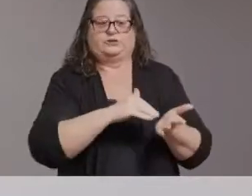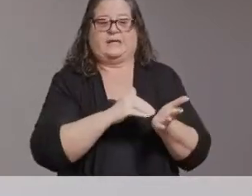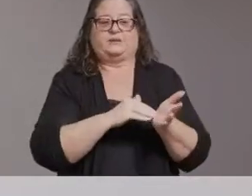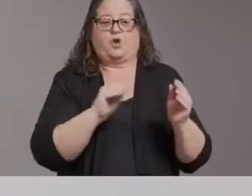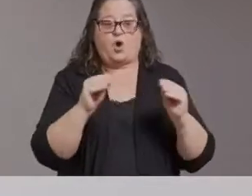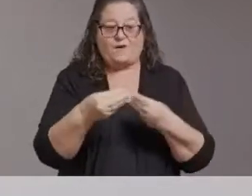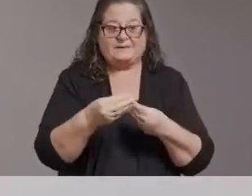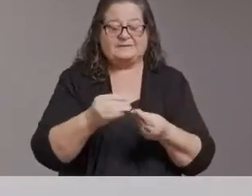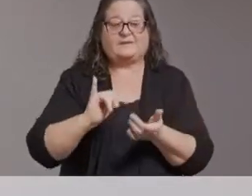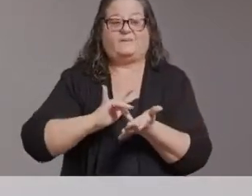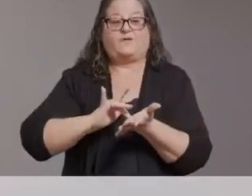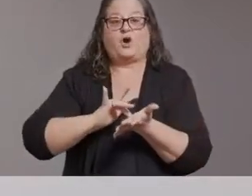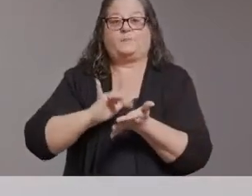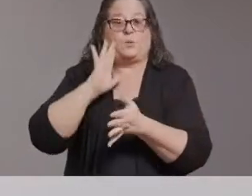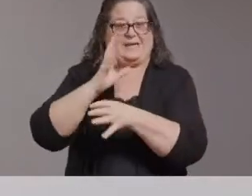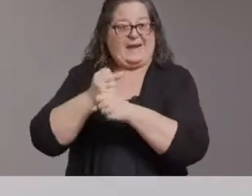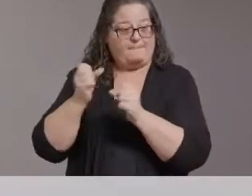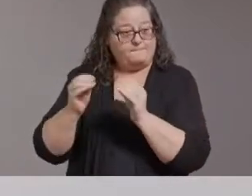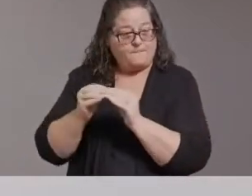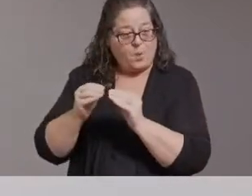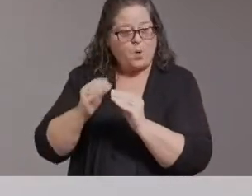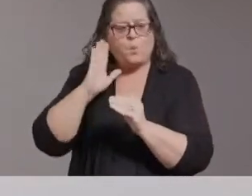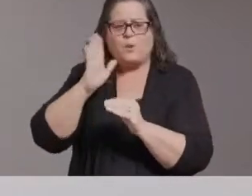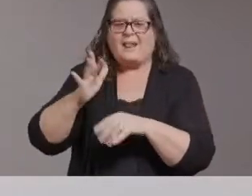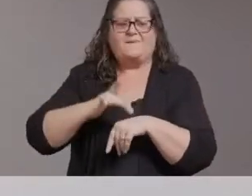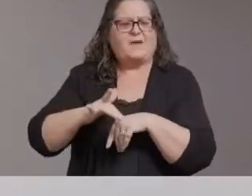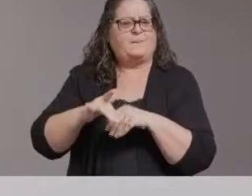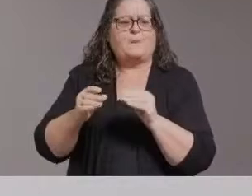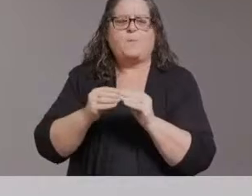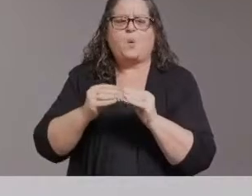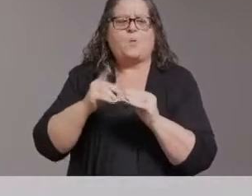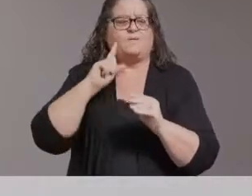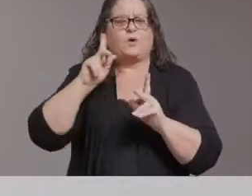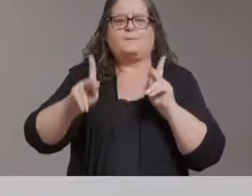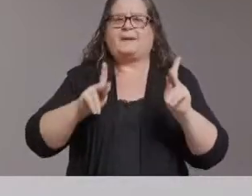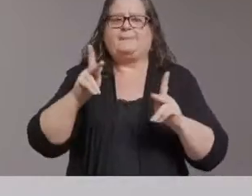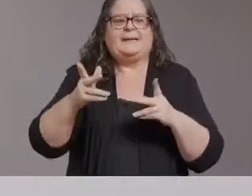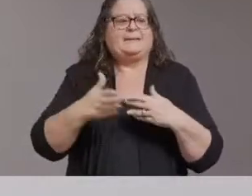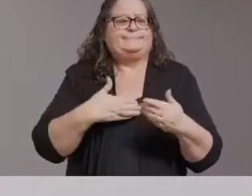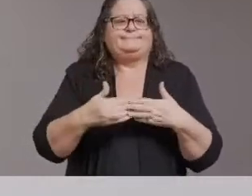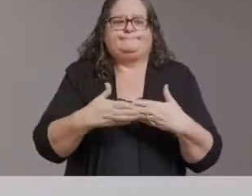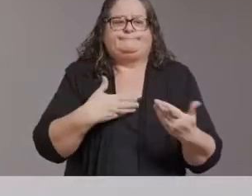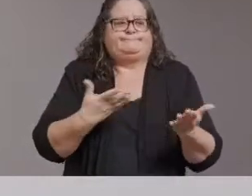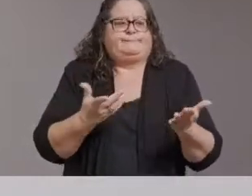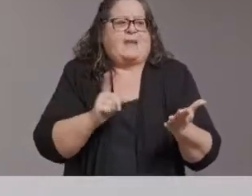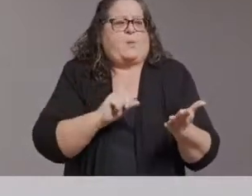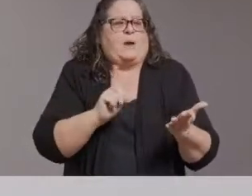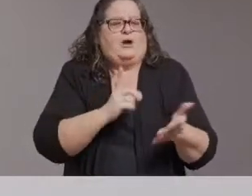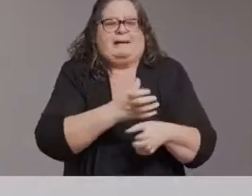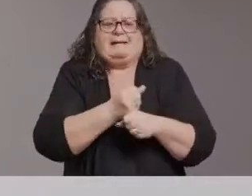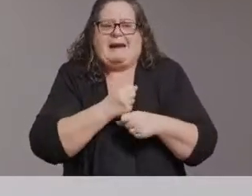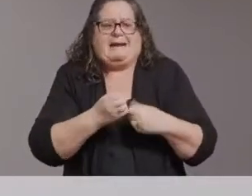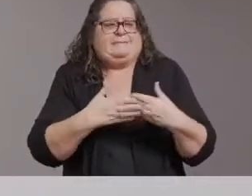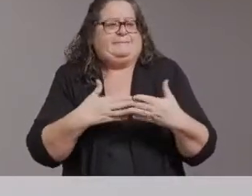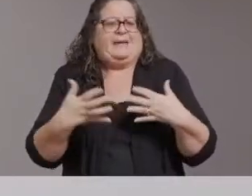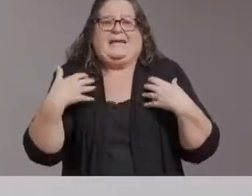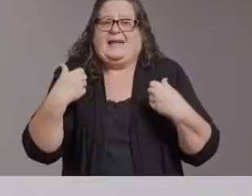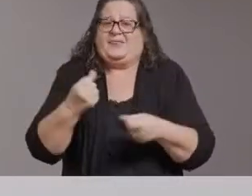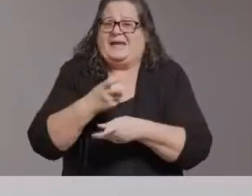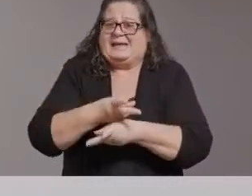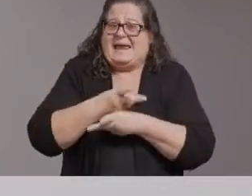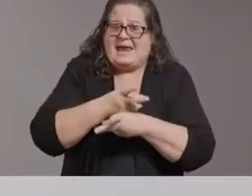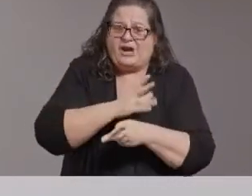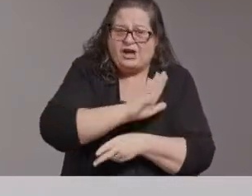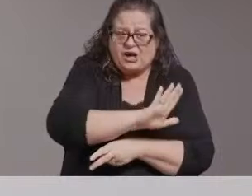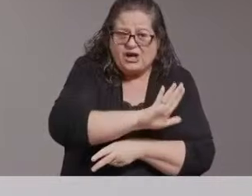And so it'll be available where people normally receive their health care and get a lot of trusted advice and guidance and